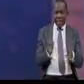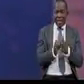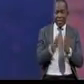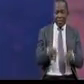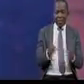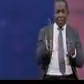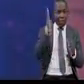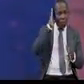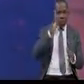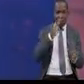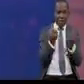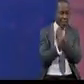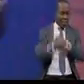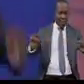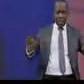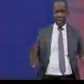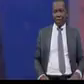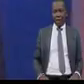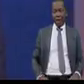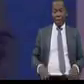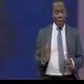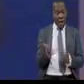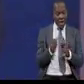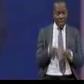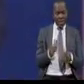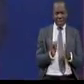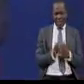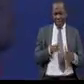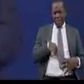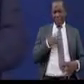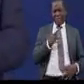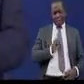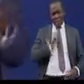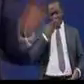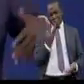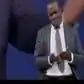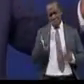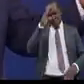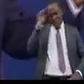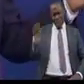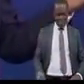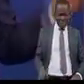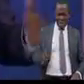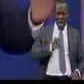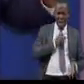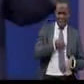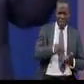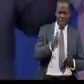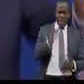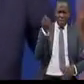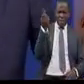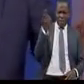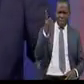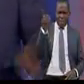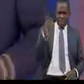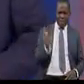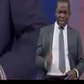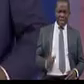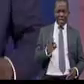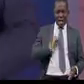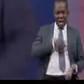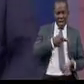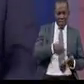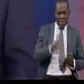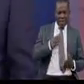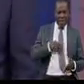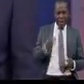I'm a good woman, I've been going to church all my life, I pay the pastor's due, I pay my, you know, tithes and offering.